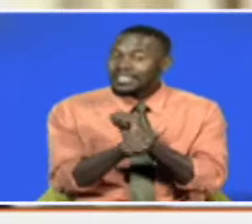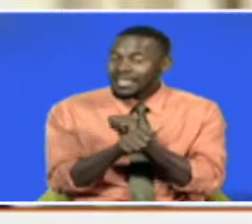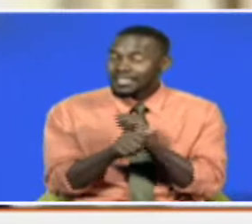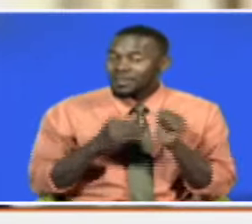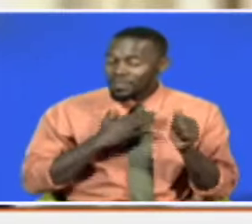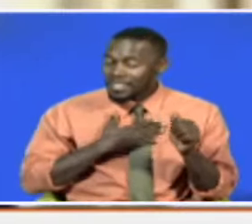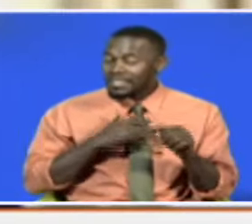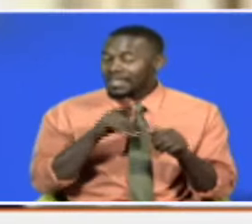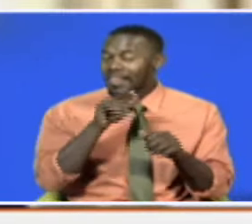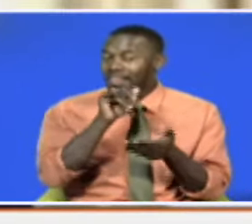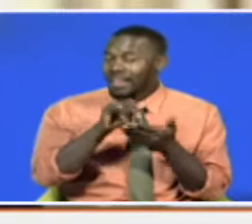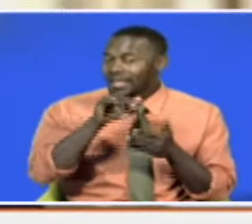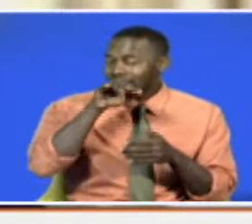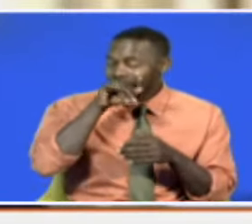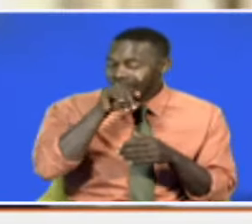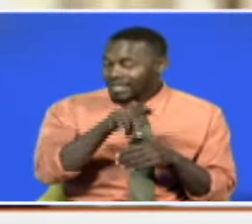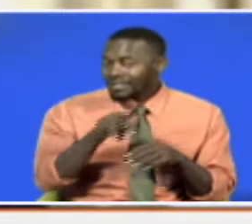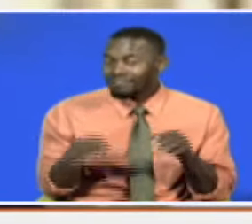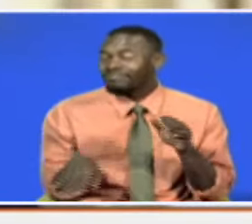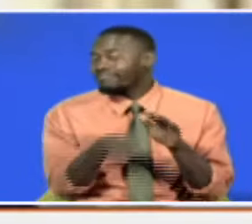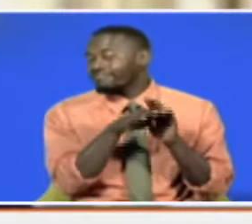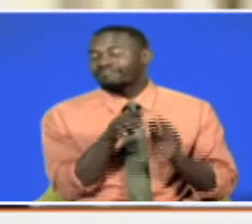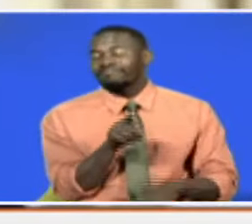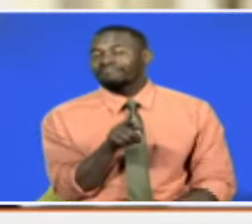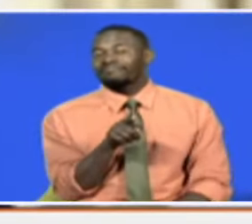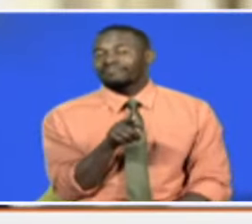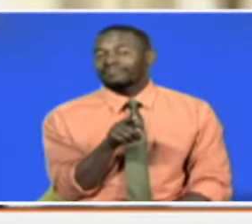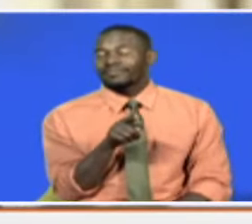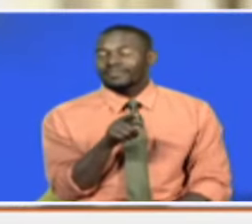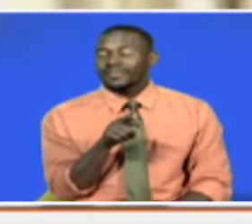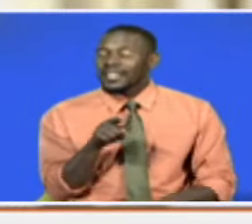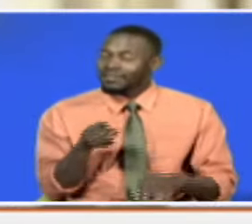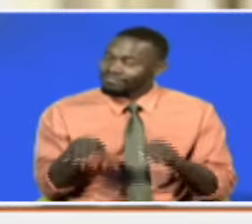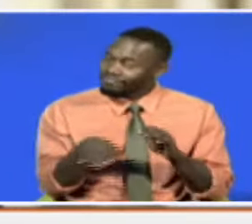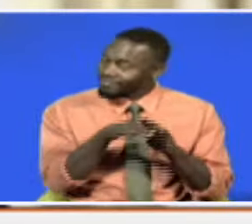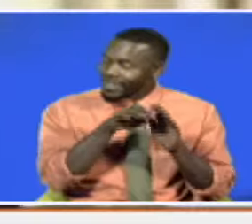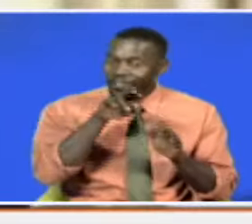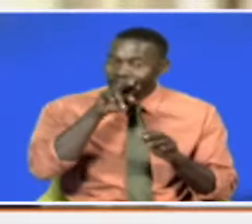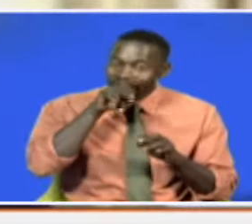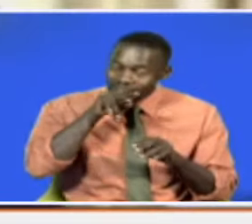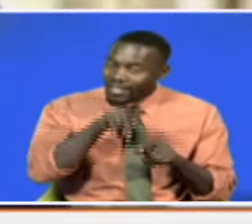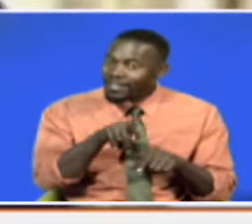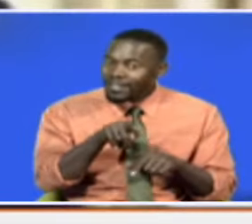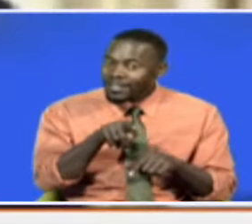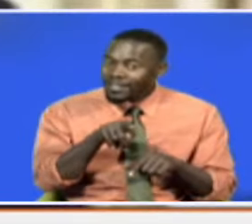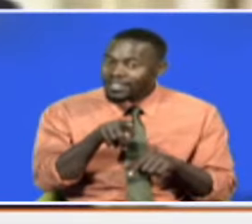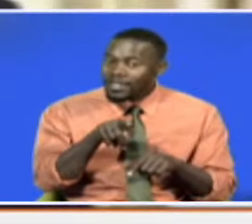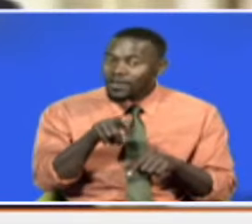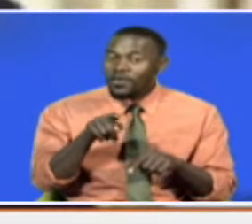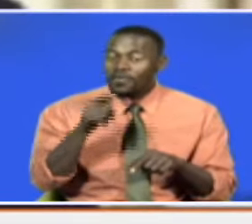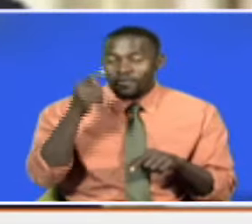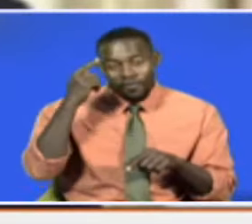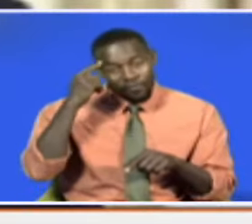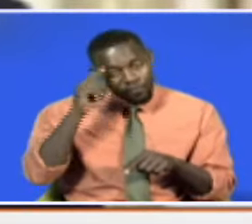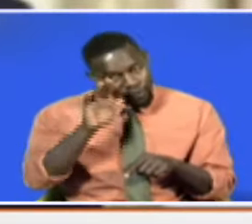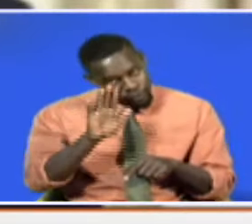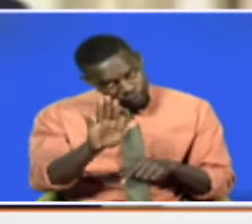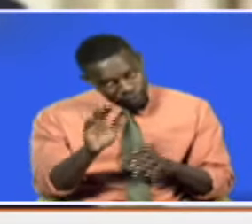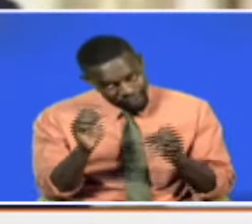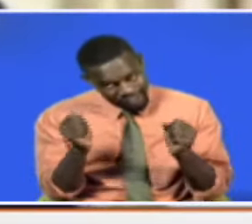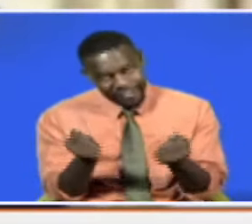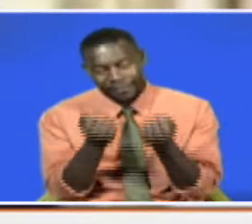shake it off. Shake it off, Your Excellency. Shake it off, not for your own sake so that it doesn't bite